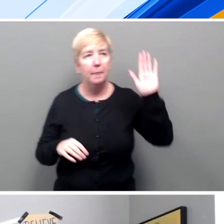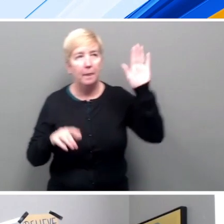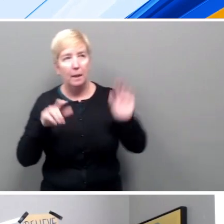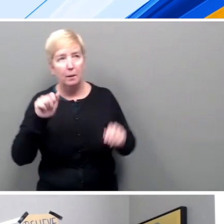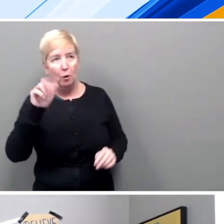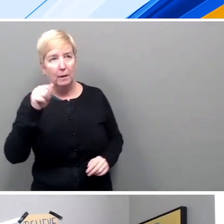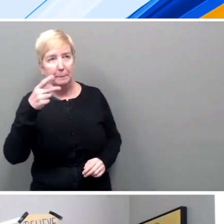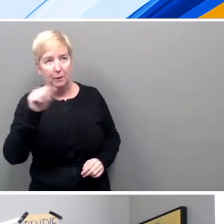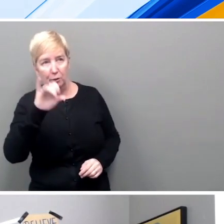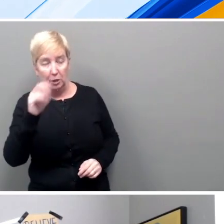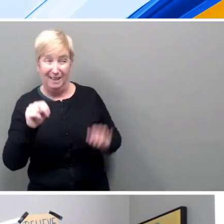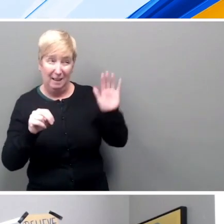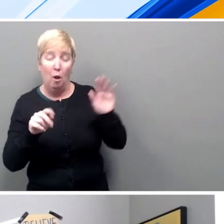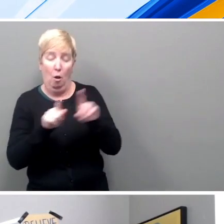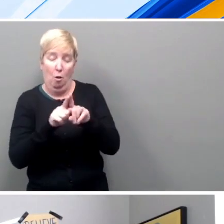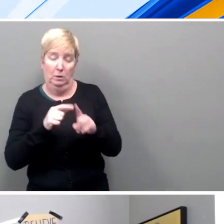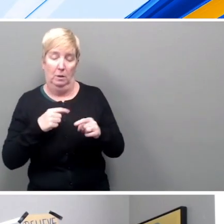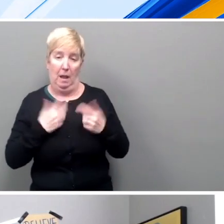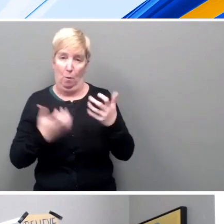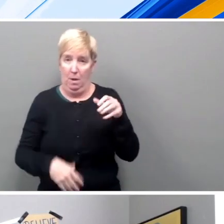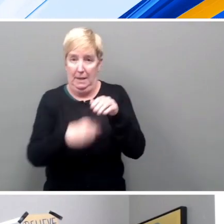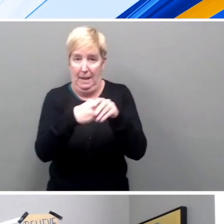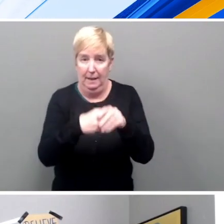I think it's just also,